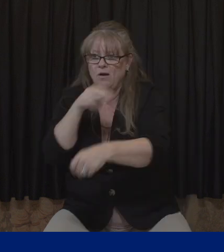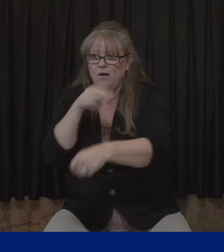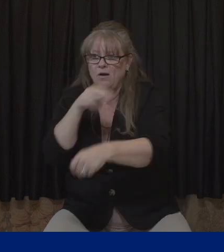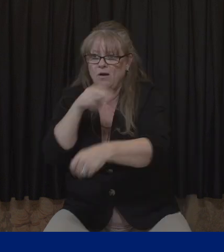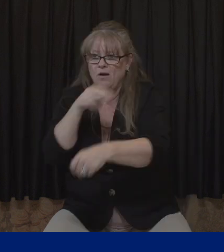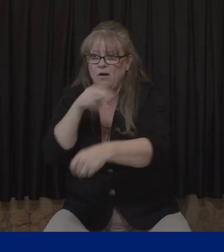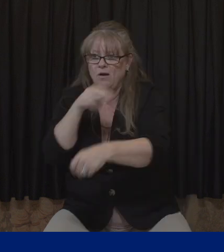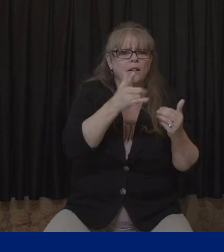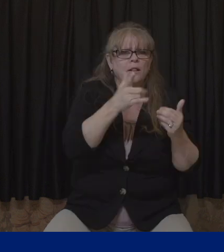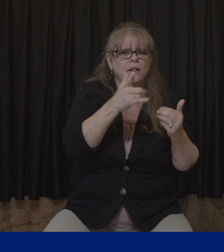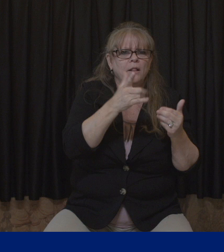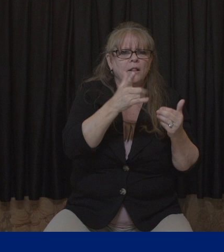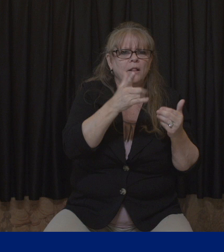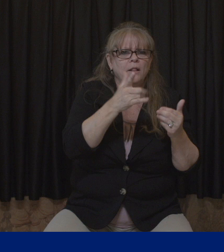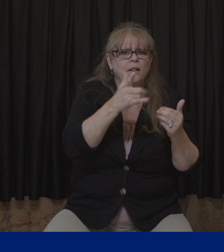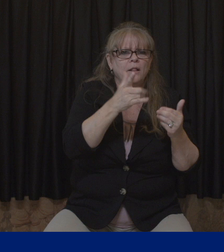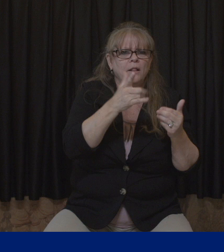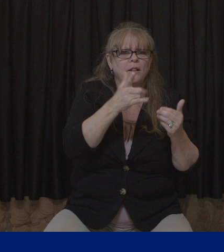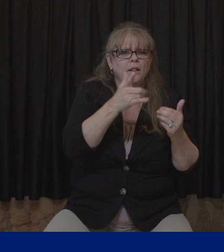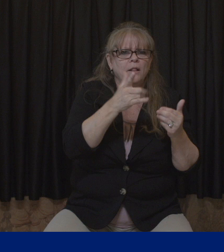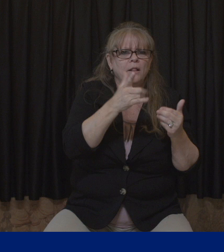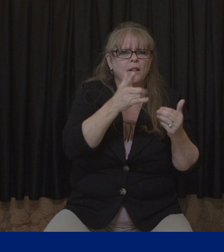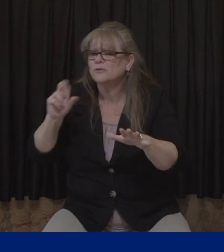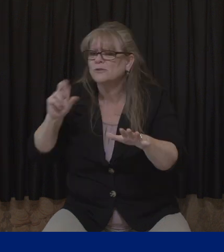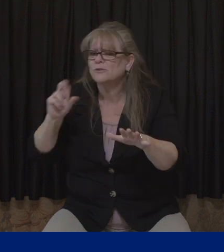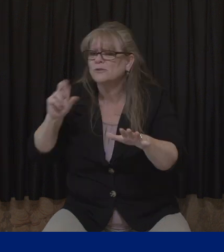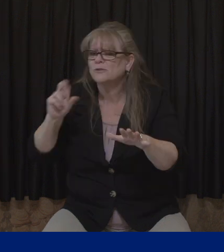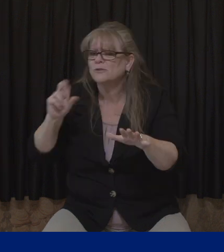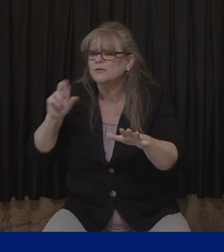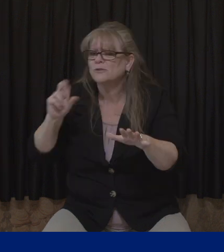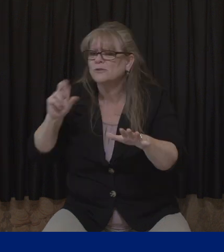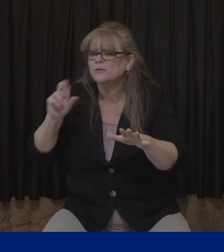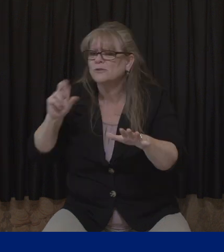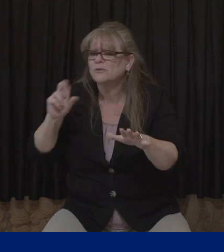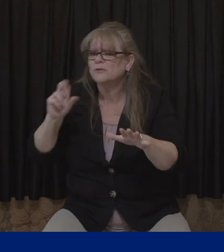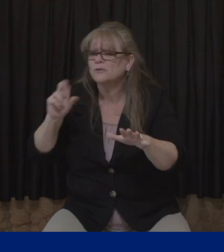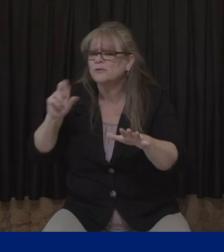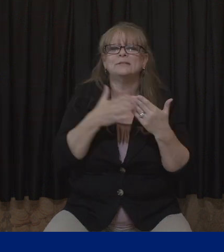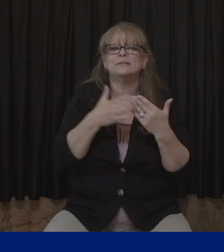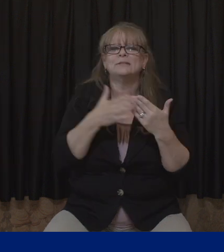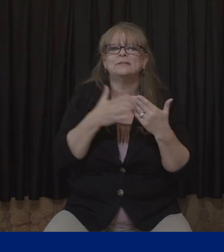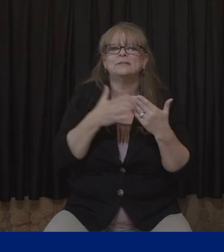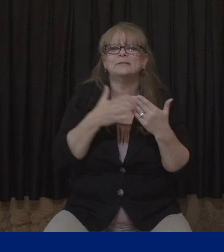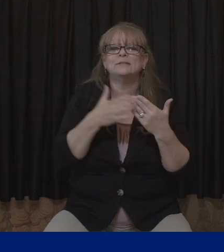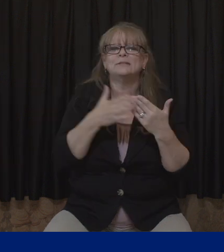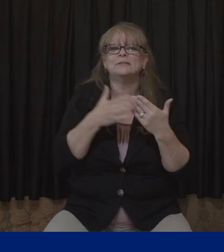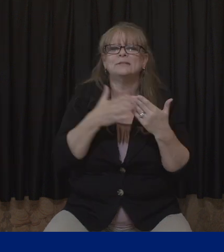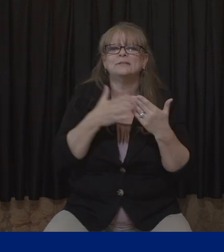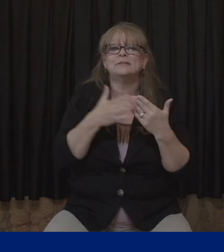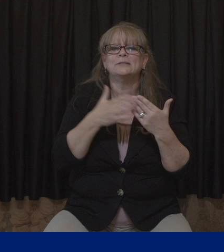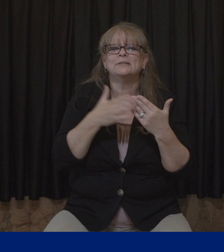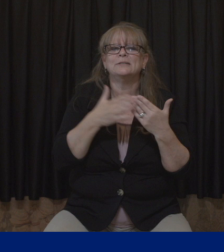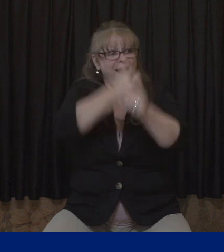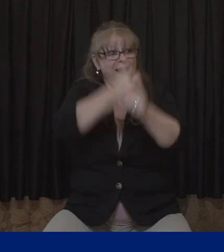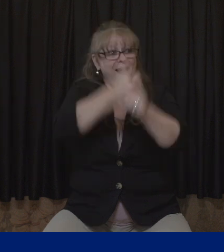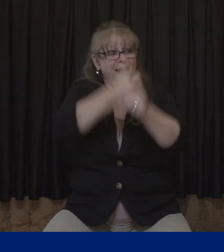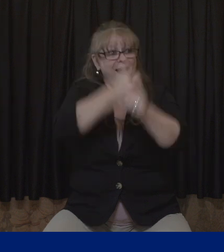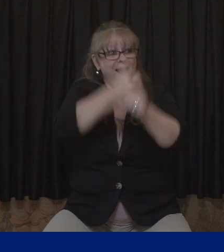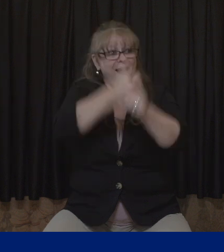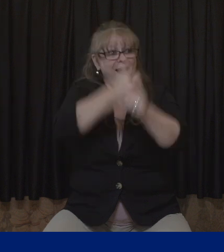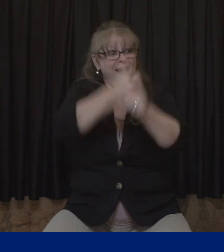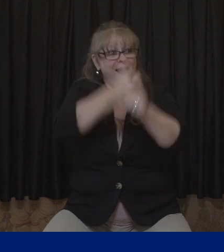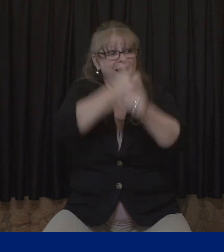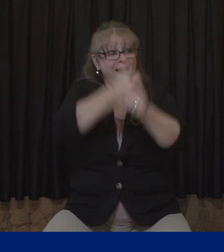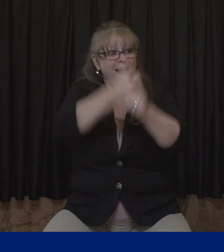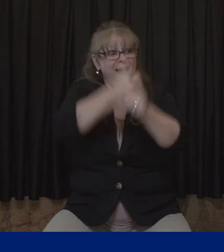both. We can't compromise on making sure that every Coloradan that gets ill has access to the health care they need to get better. Find a more sustainable way to live,